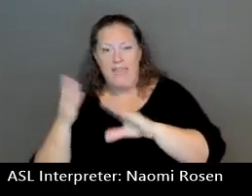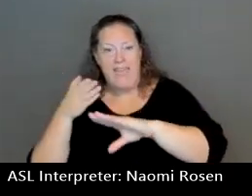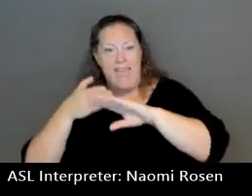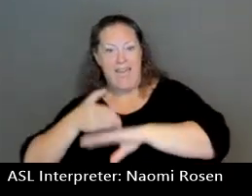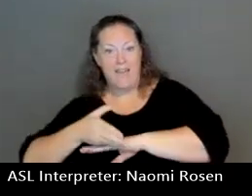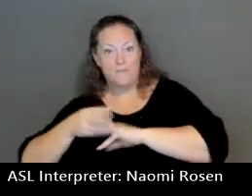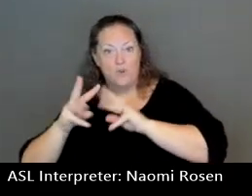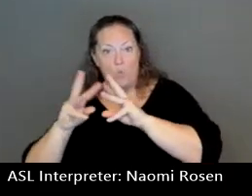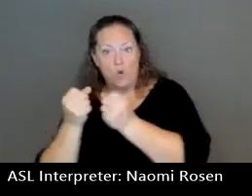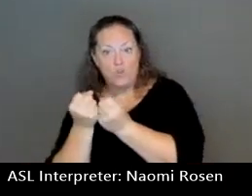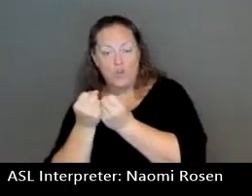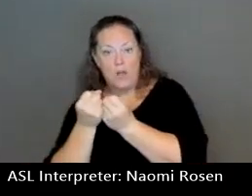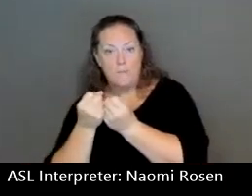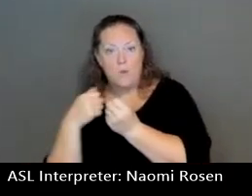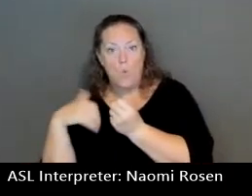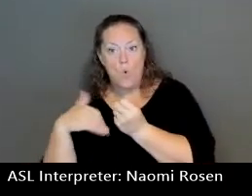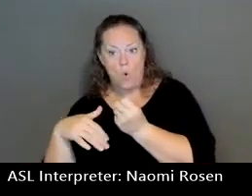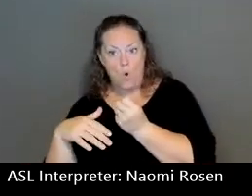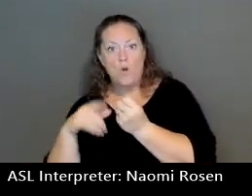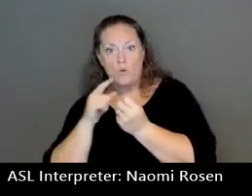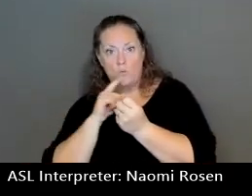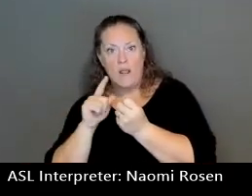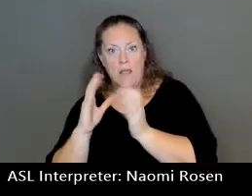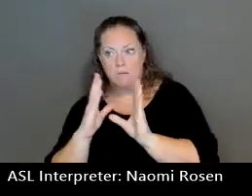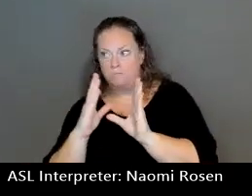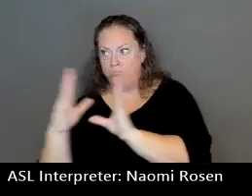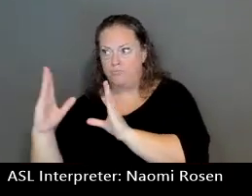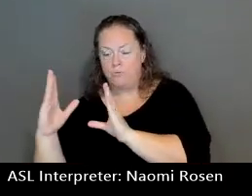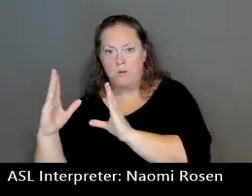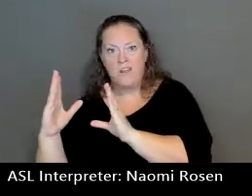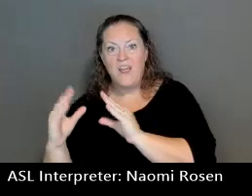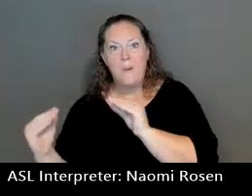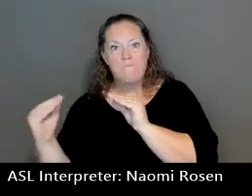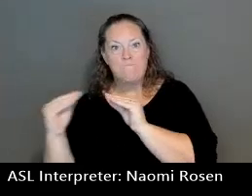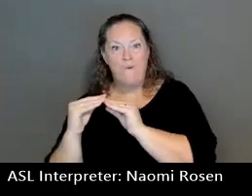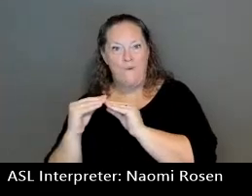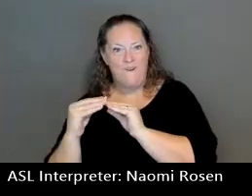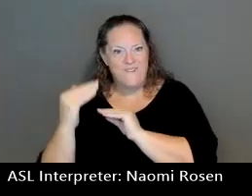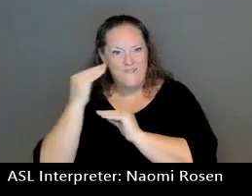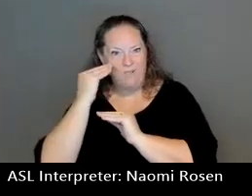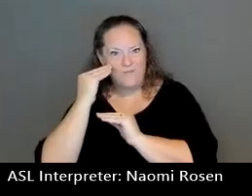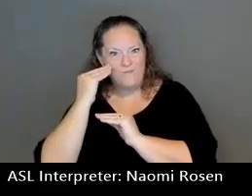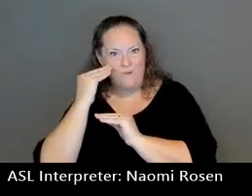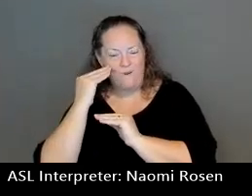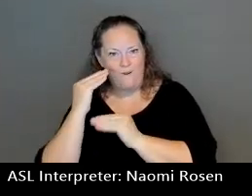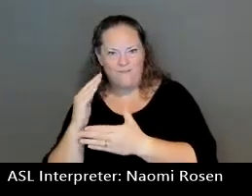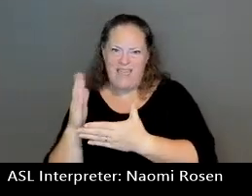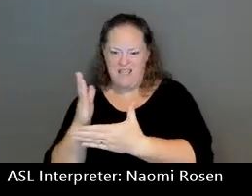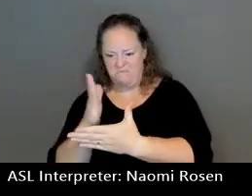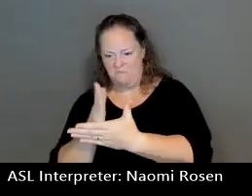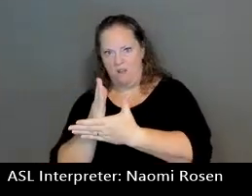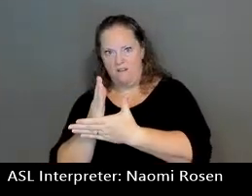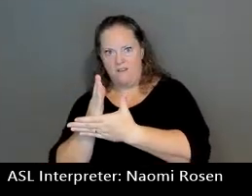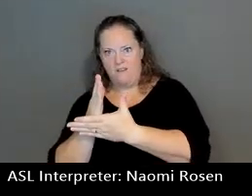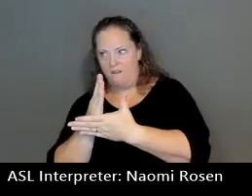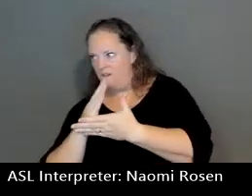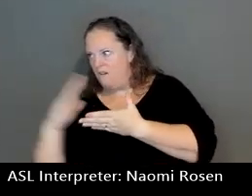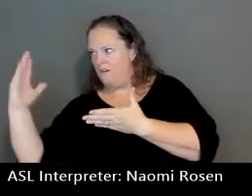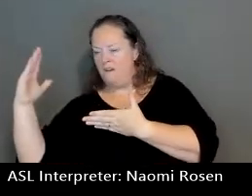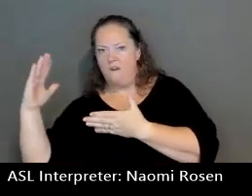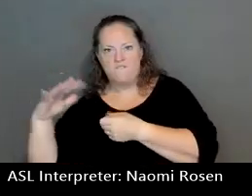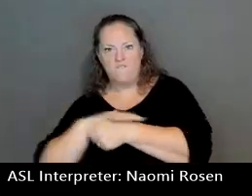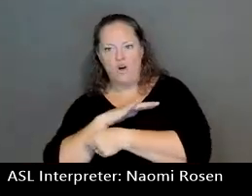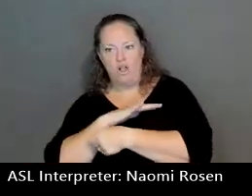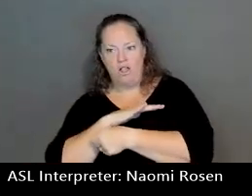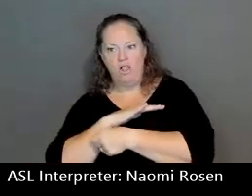the distribution shifted from moderately confident to very confident. So people felt like they